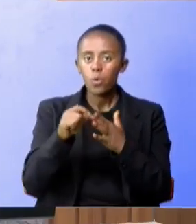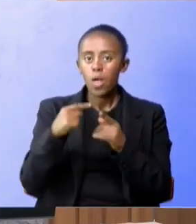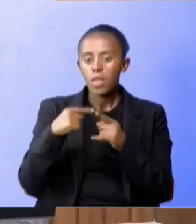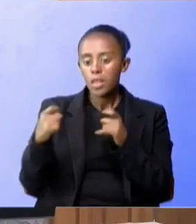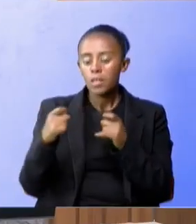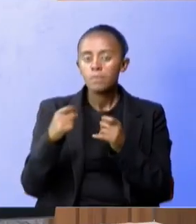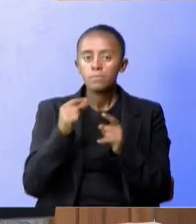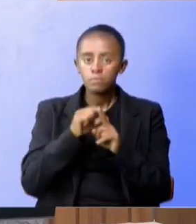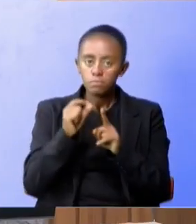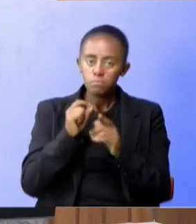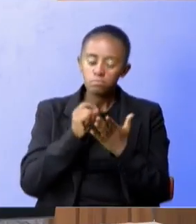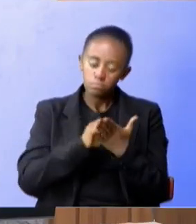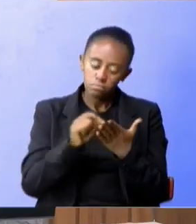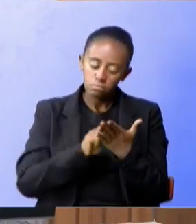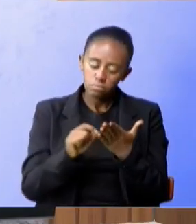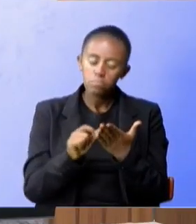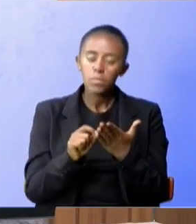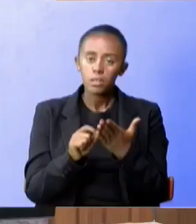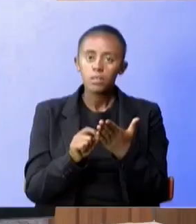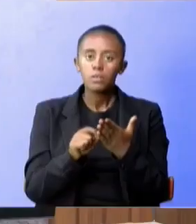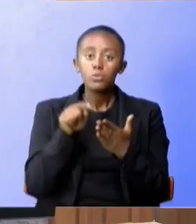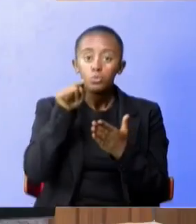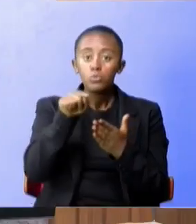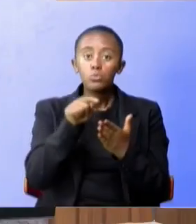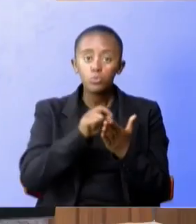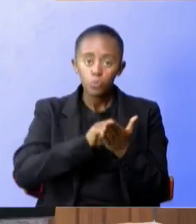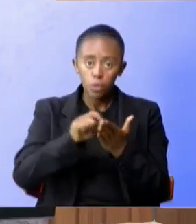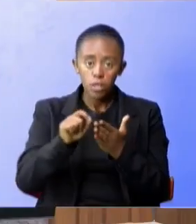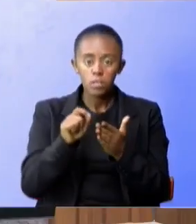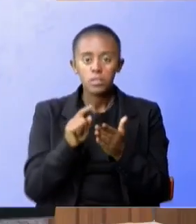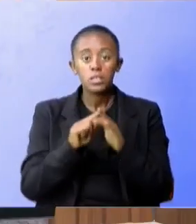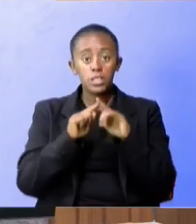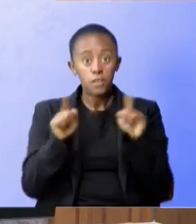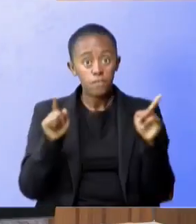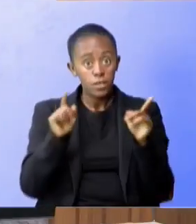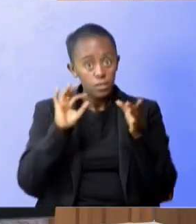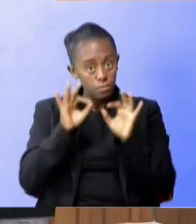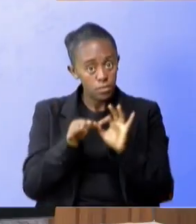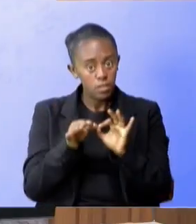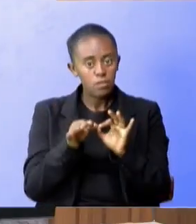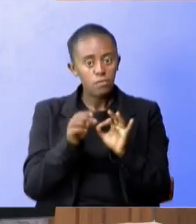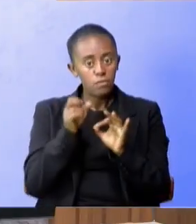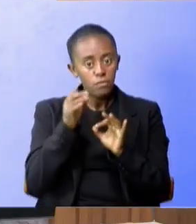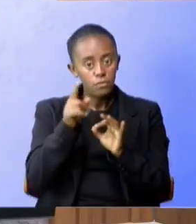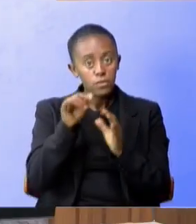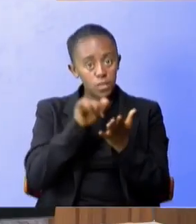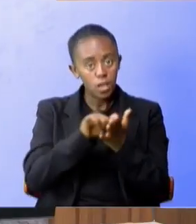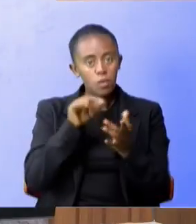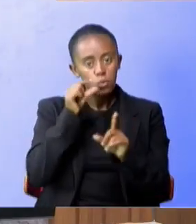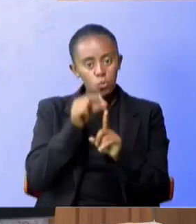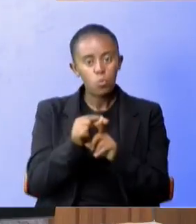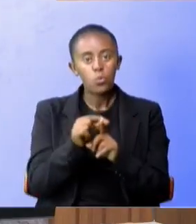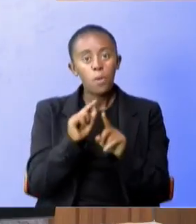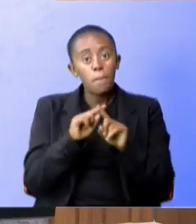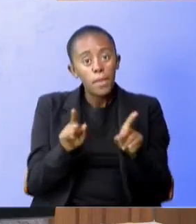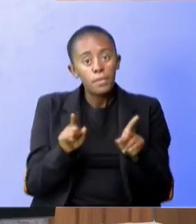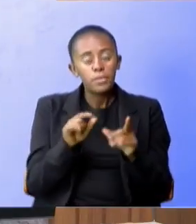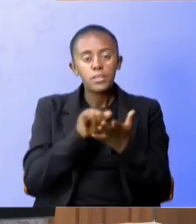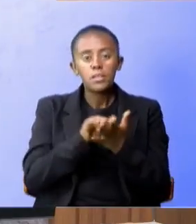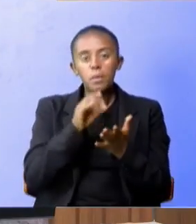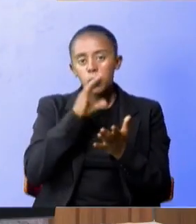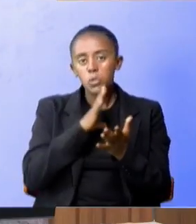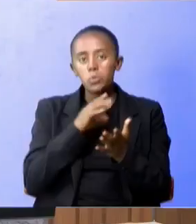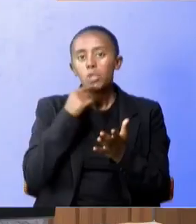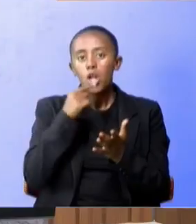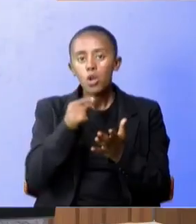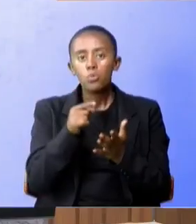these words, that person is telling you to write the different meaning of that word. But if that person is